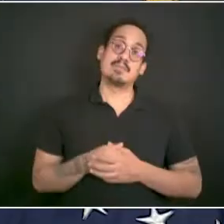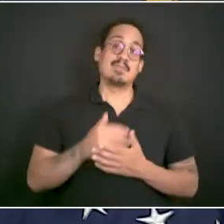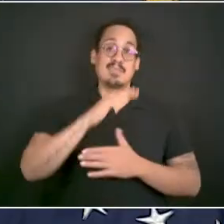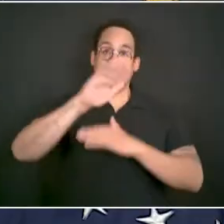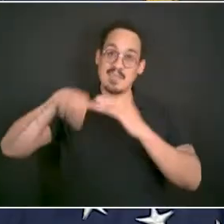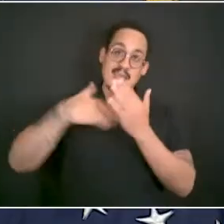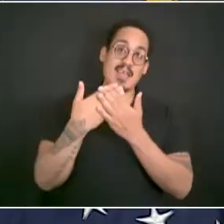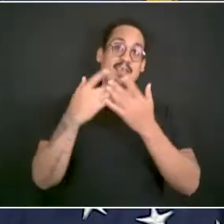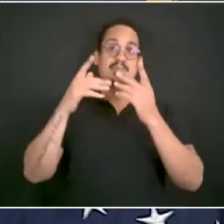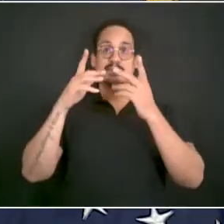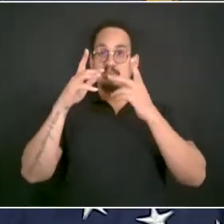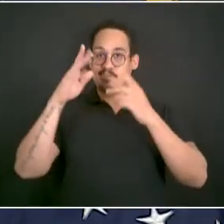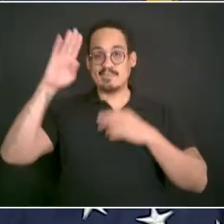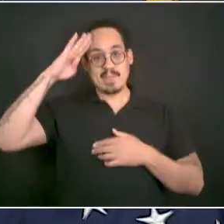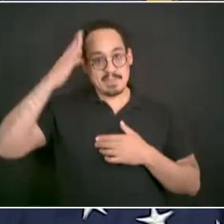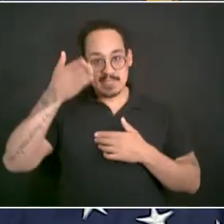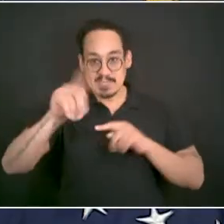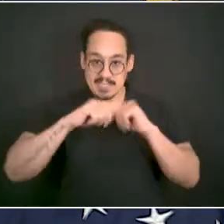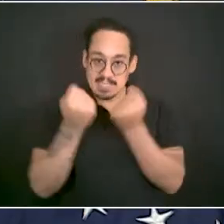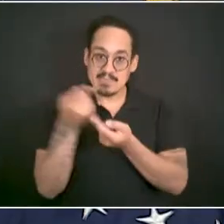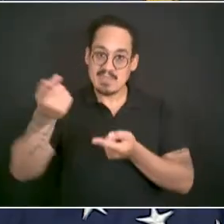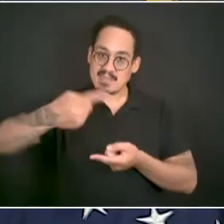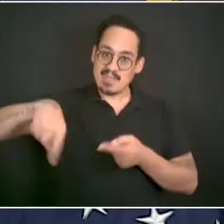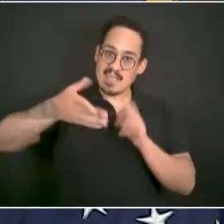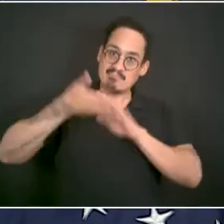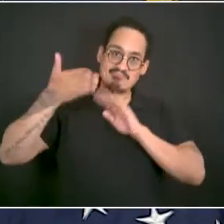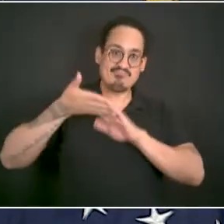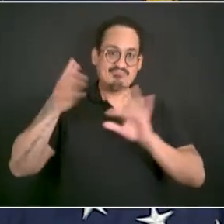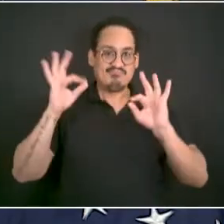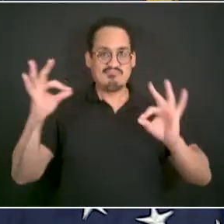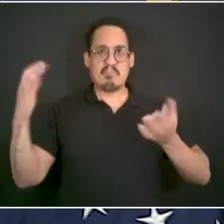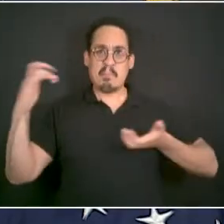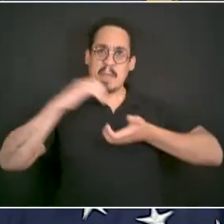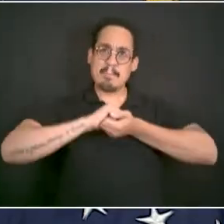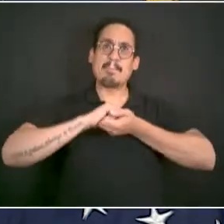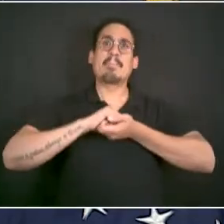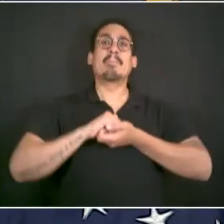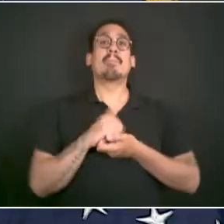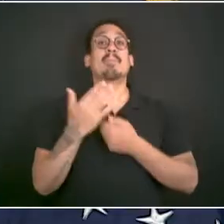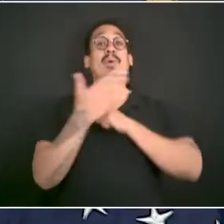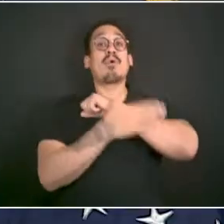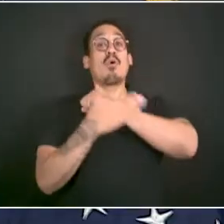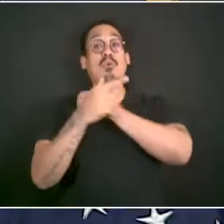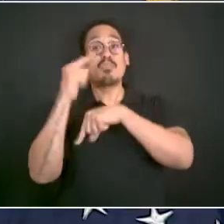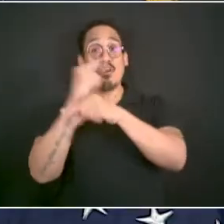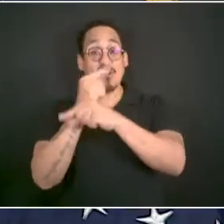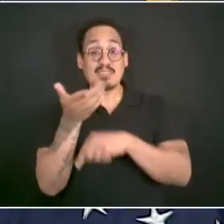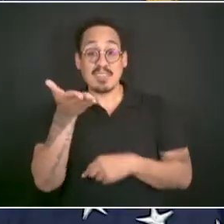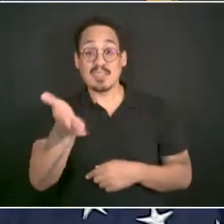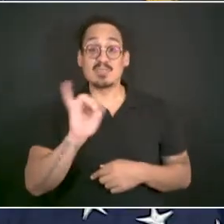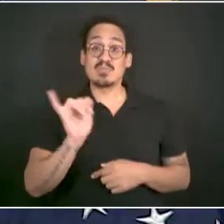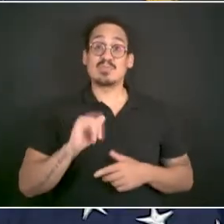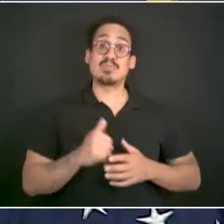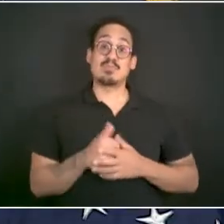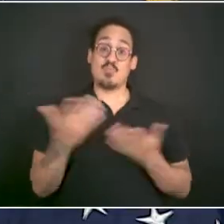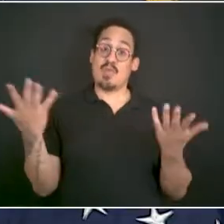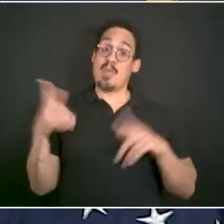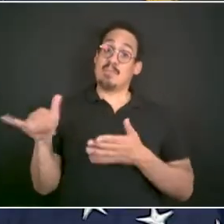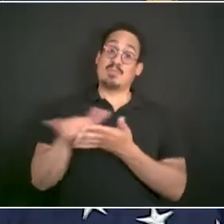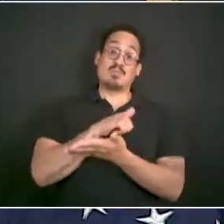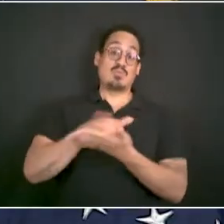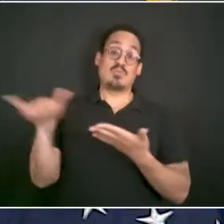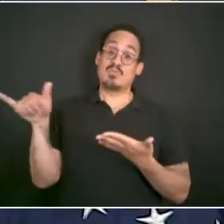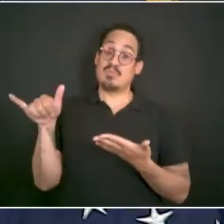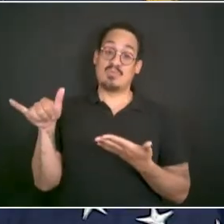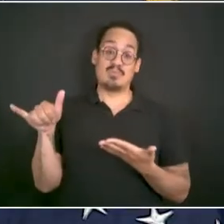they operated in an amazing fashion. And the Coast Guard person who was there, he says, when this happens in New York,